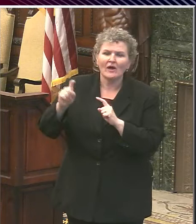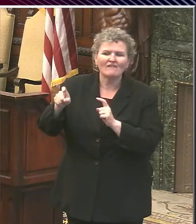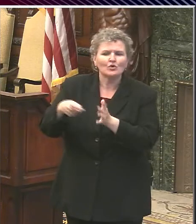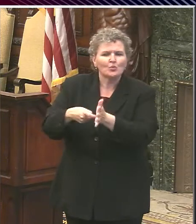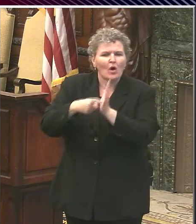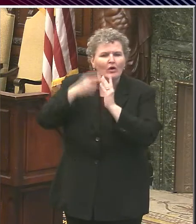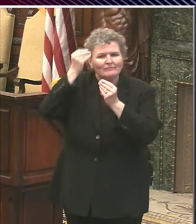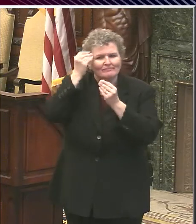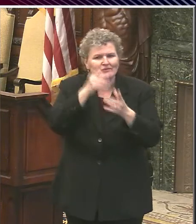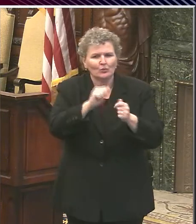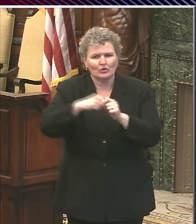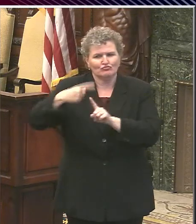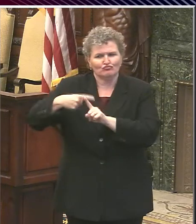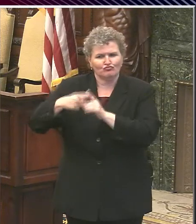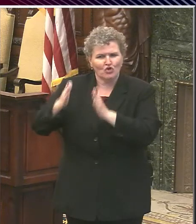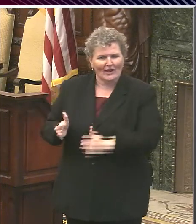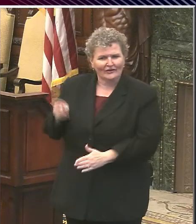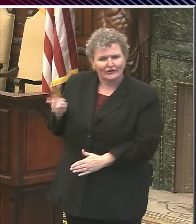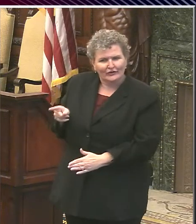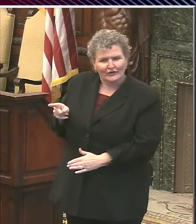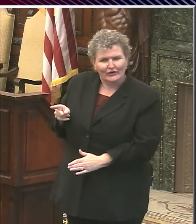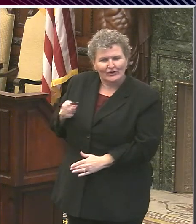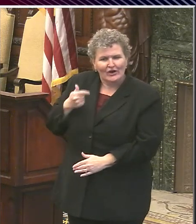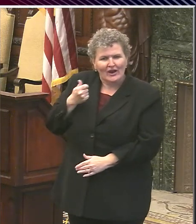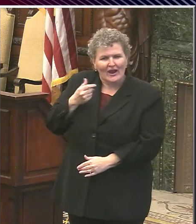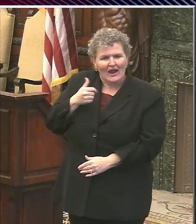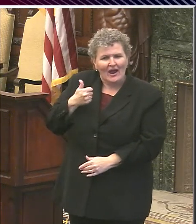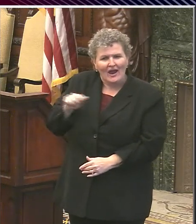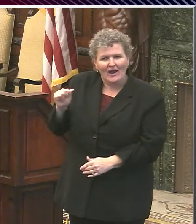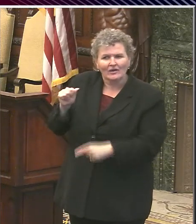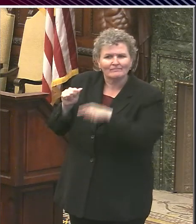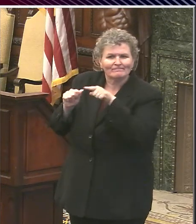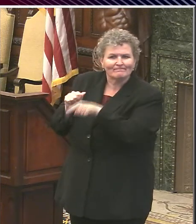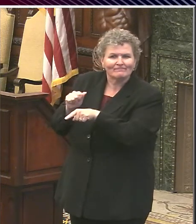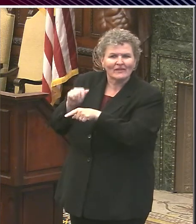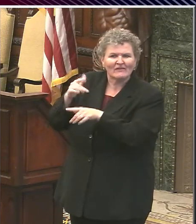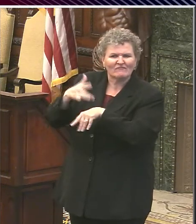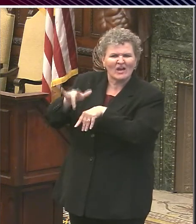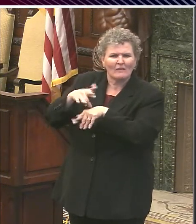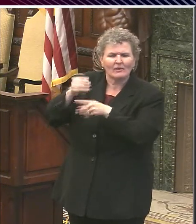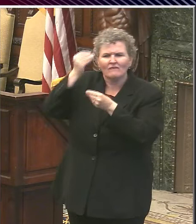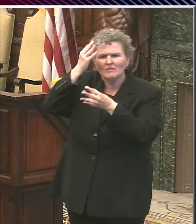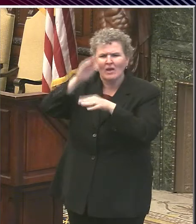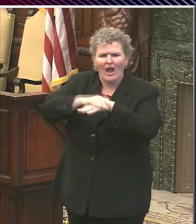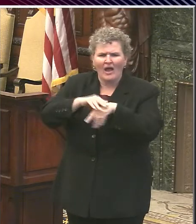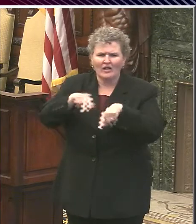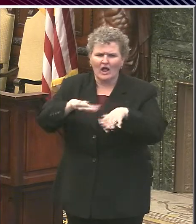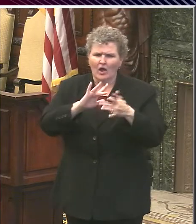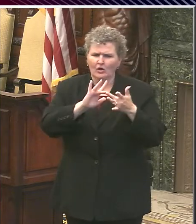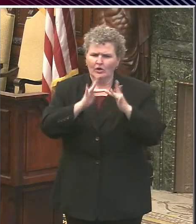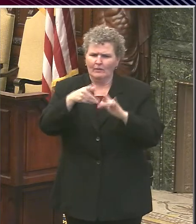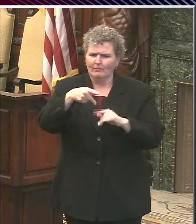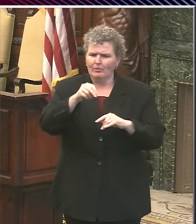notices, and those are all available on the portal that I mentioned before,